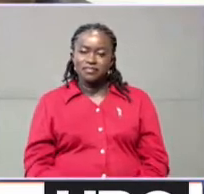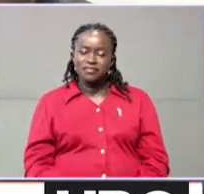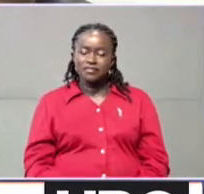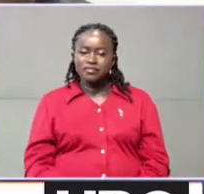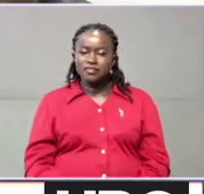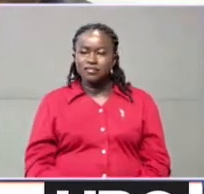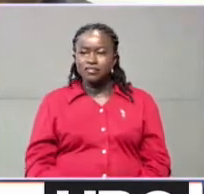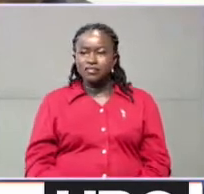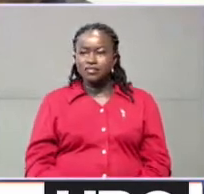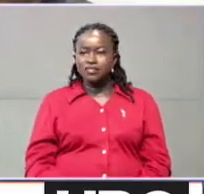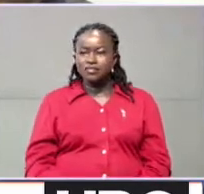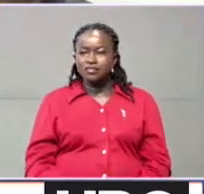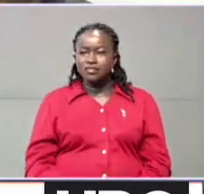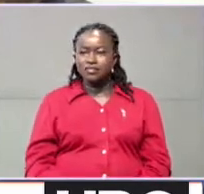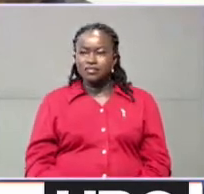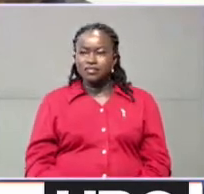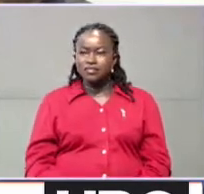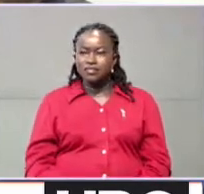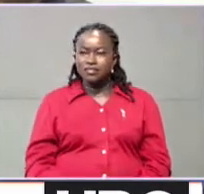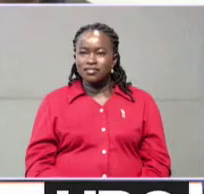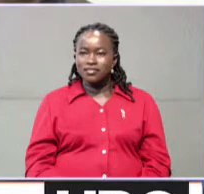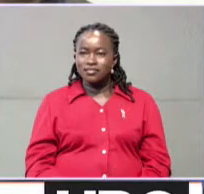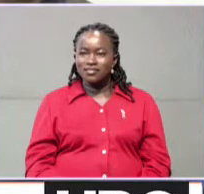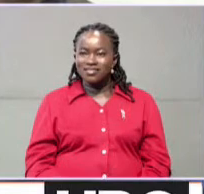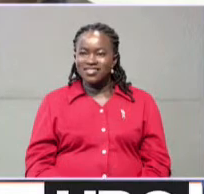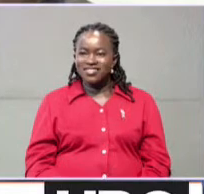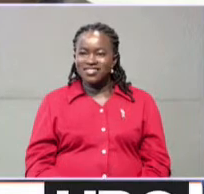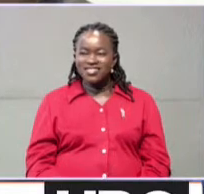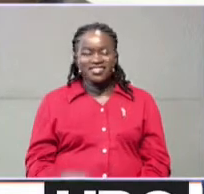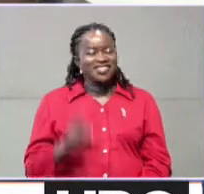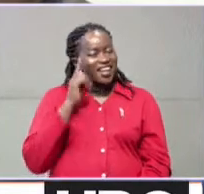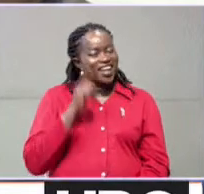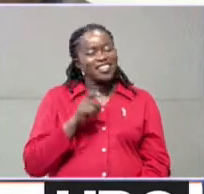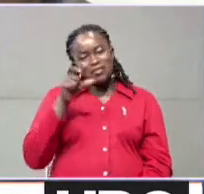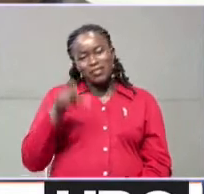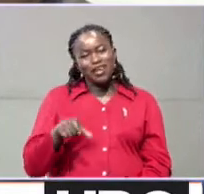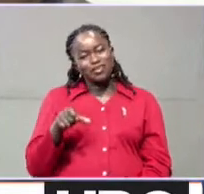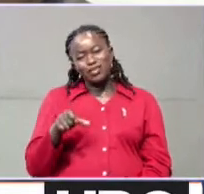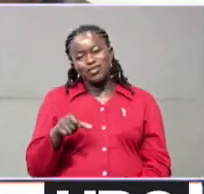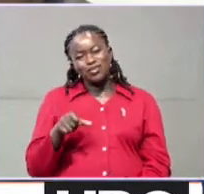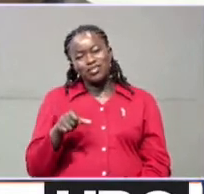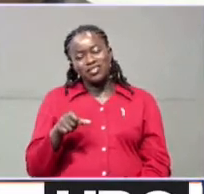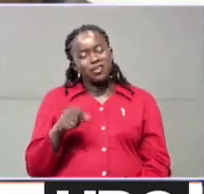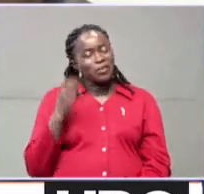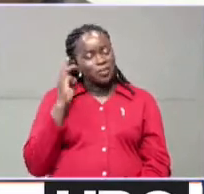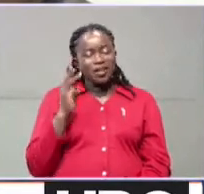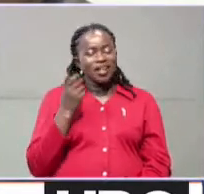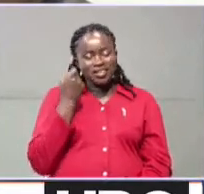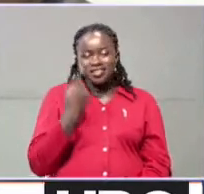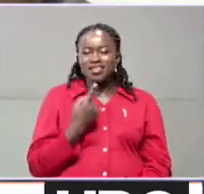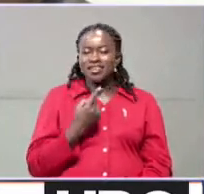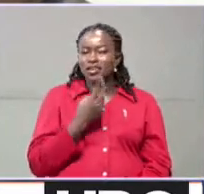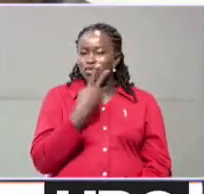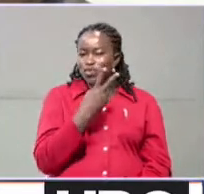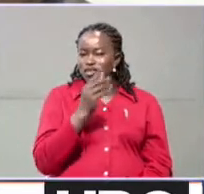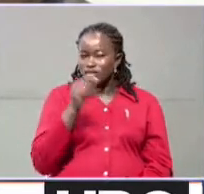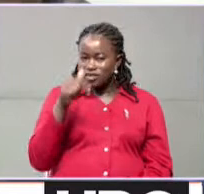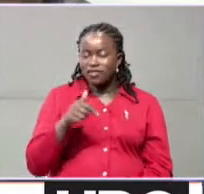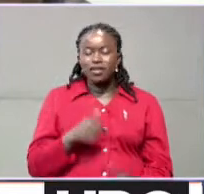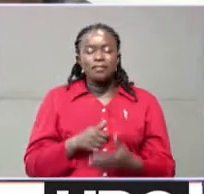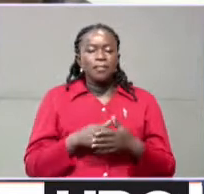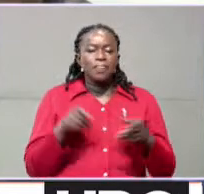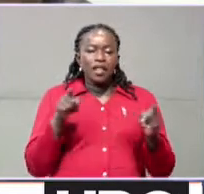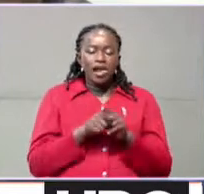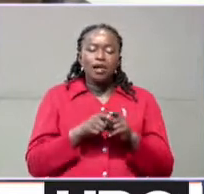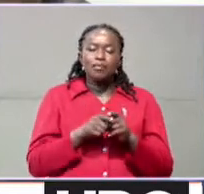yeah but now i think somebody will call it better that is 207. then we have operational